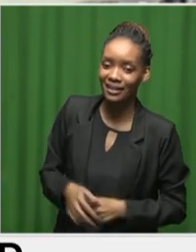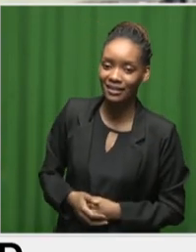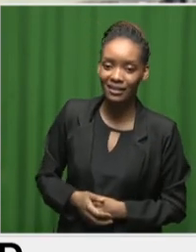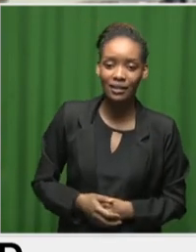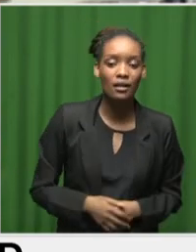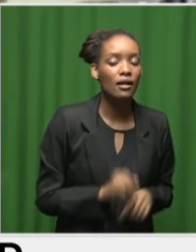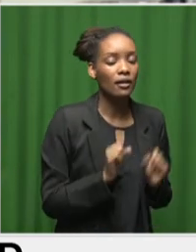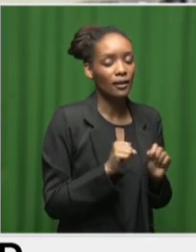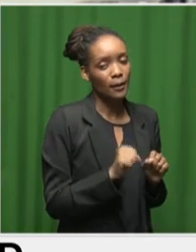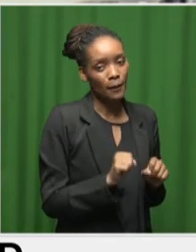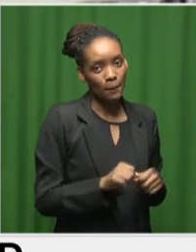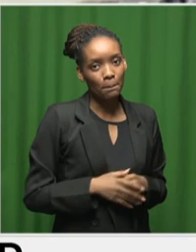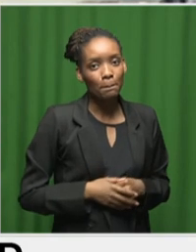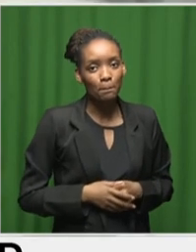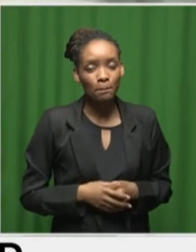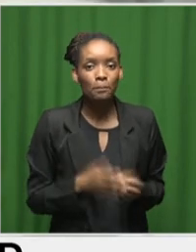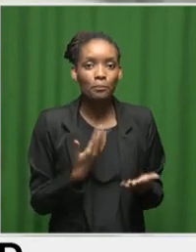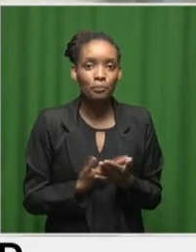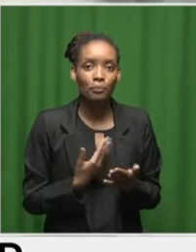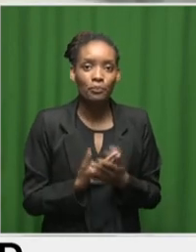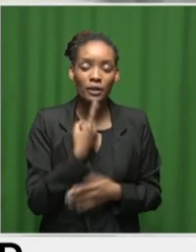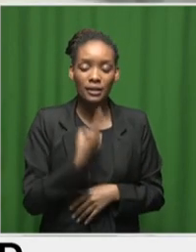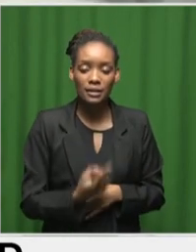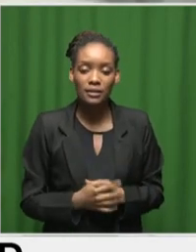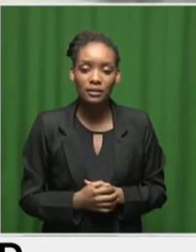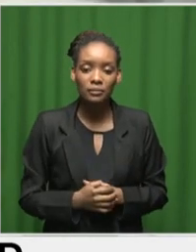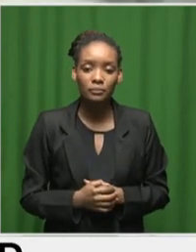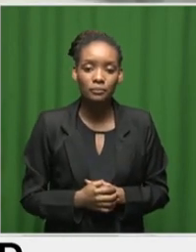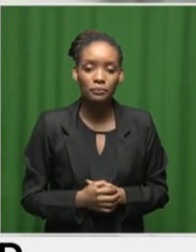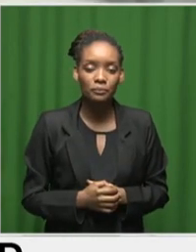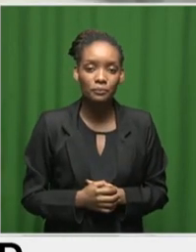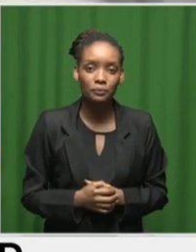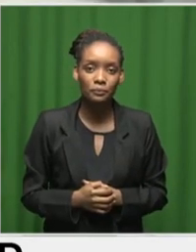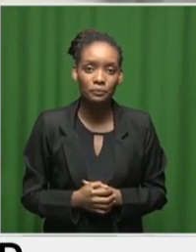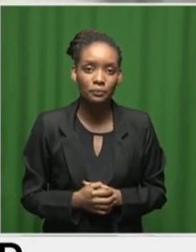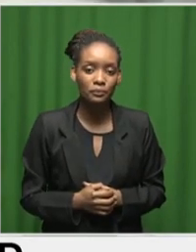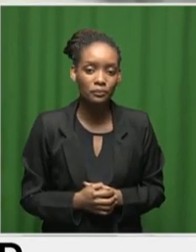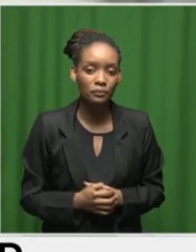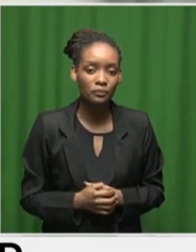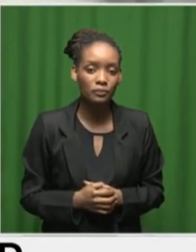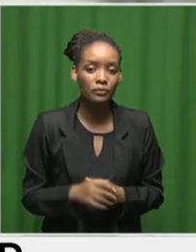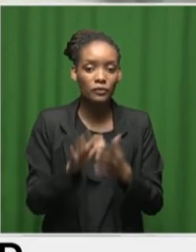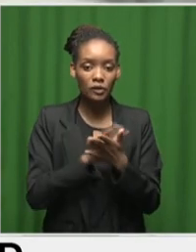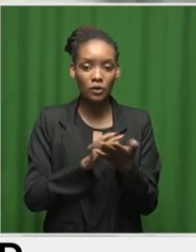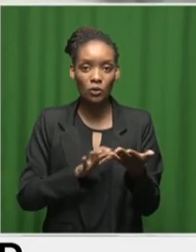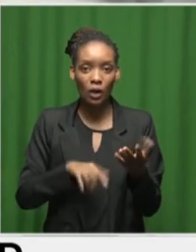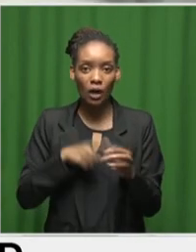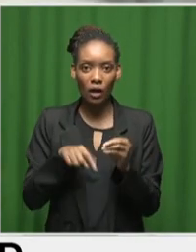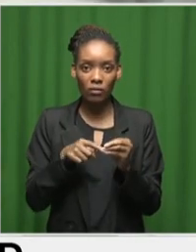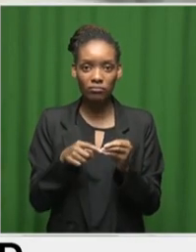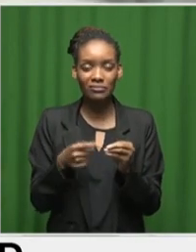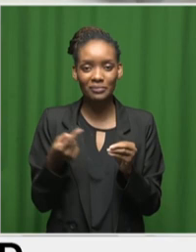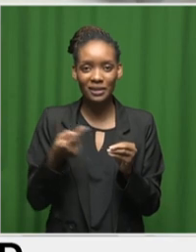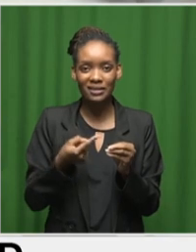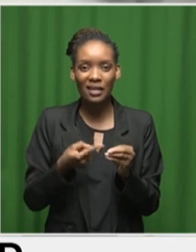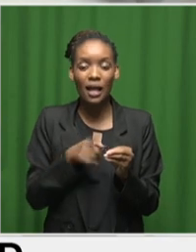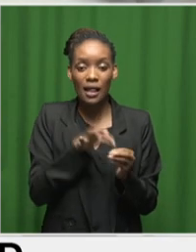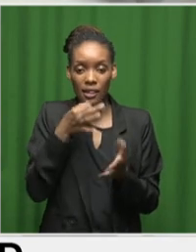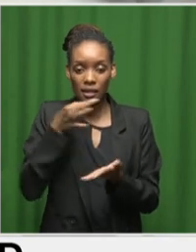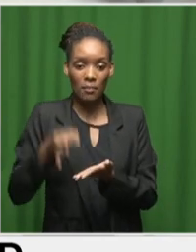Yes, I can just say the story was based on the affidavit Judge Zak submitted in support of our